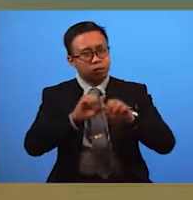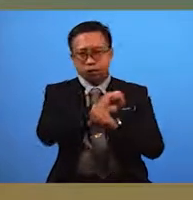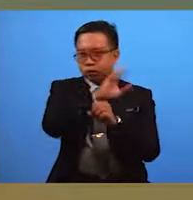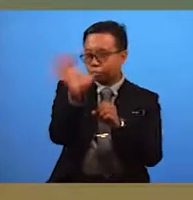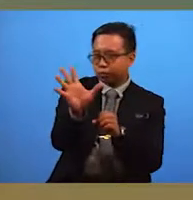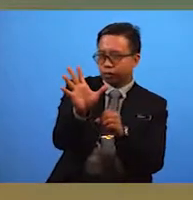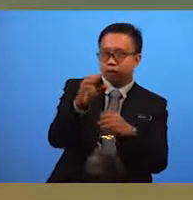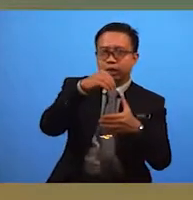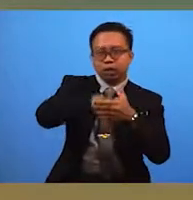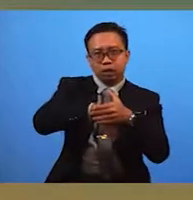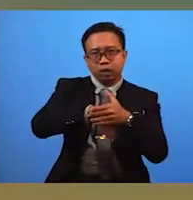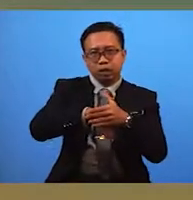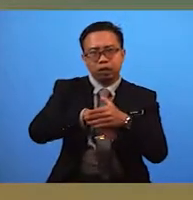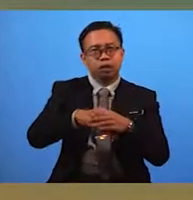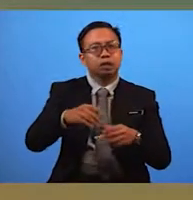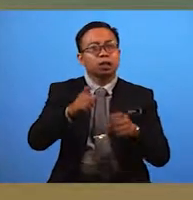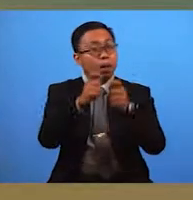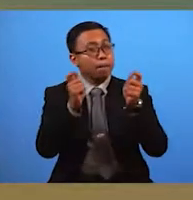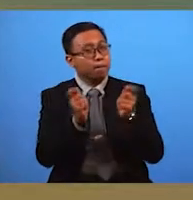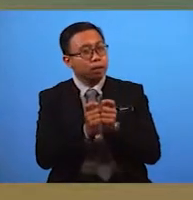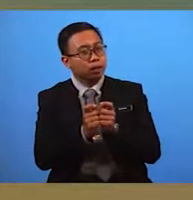virus in your local community.